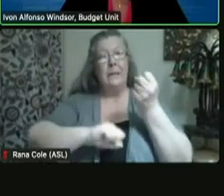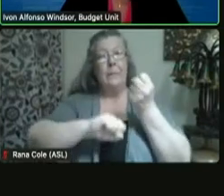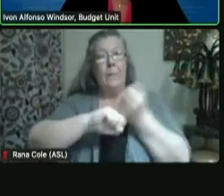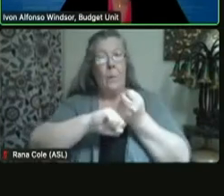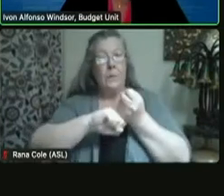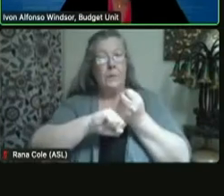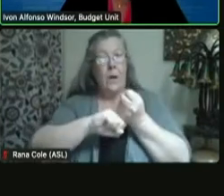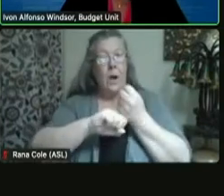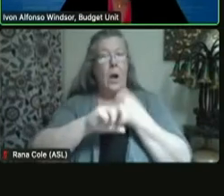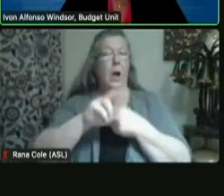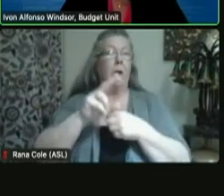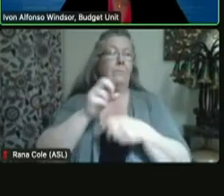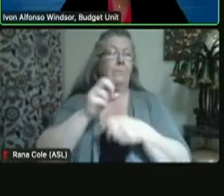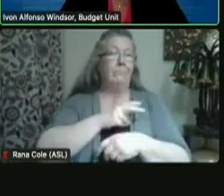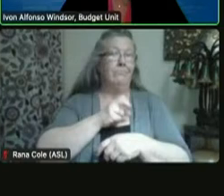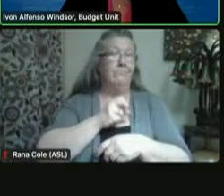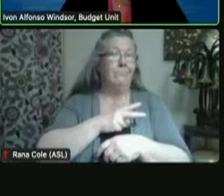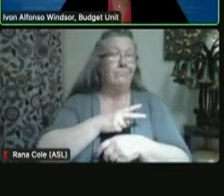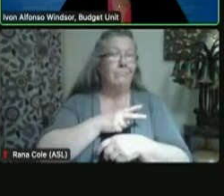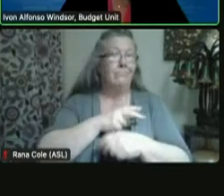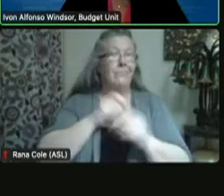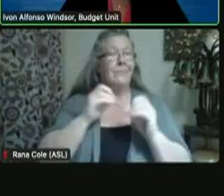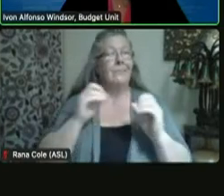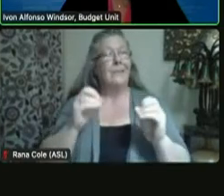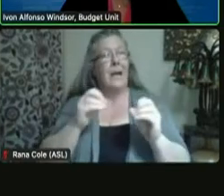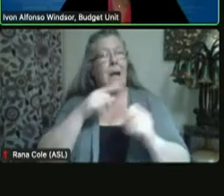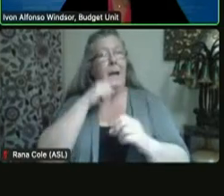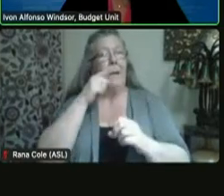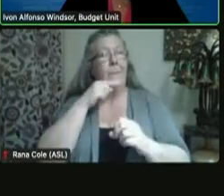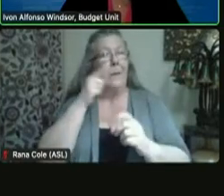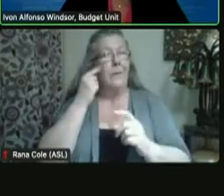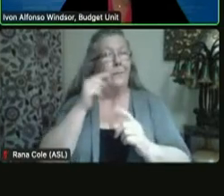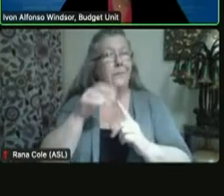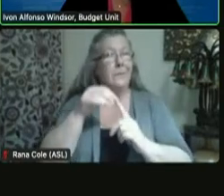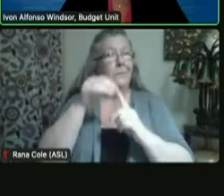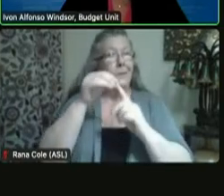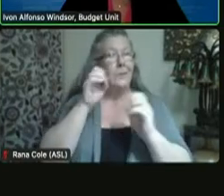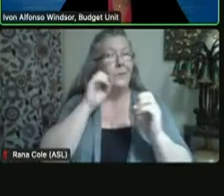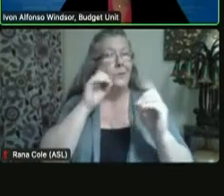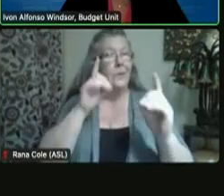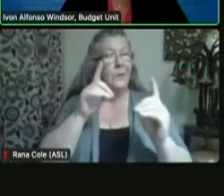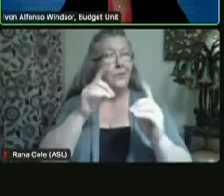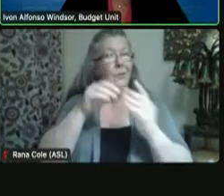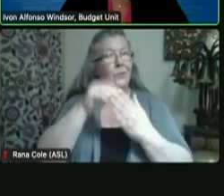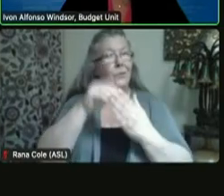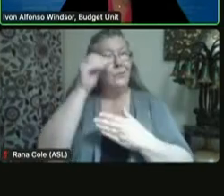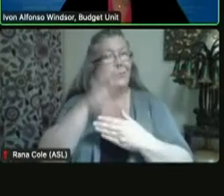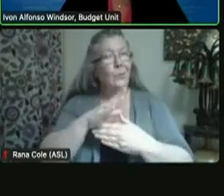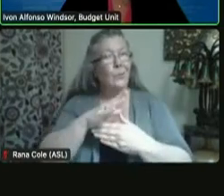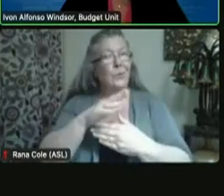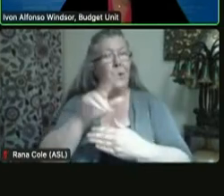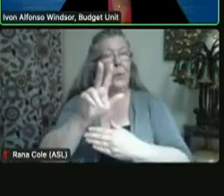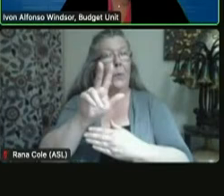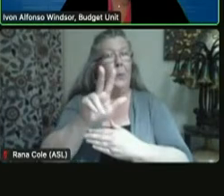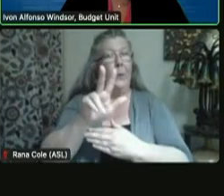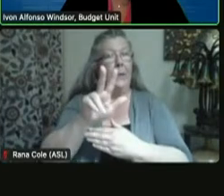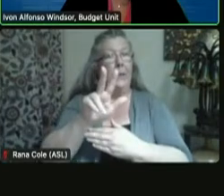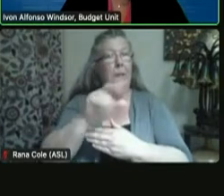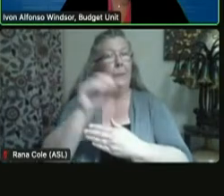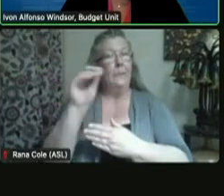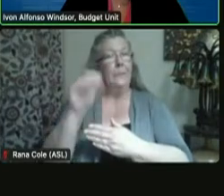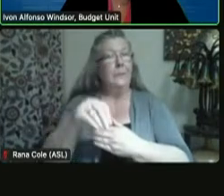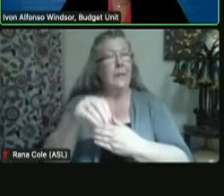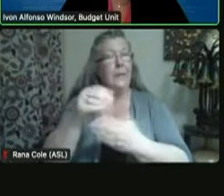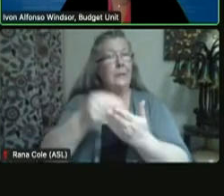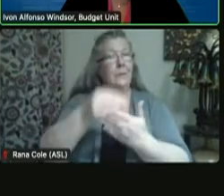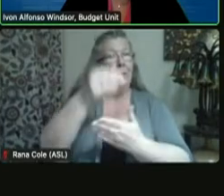It supports our non-public education for special education students. 3% for supplies and materials, and another 3%